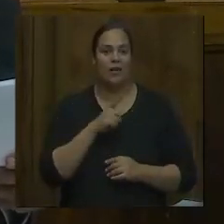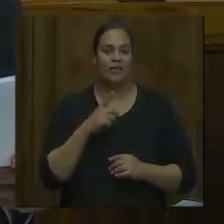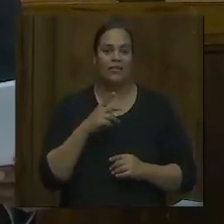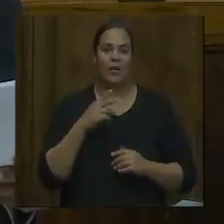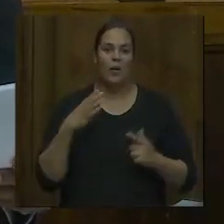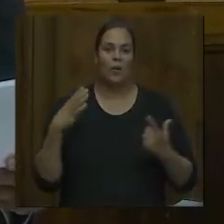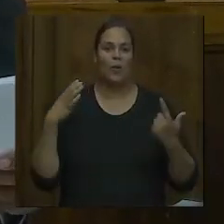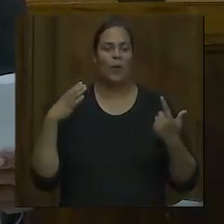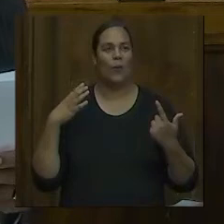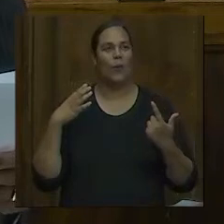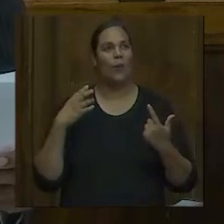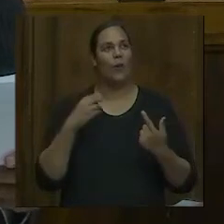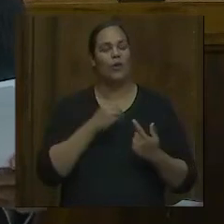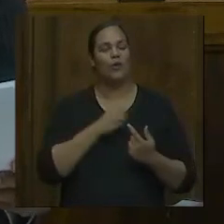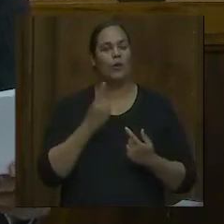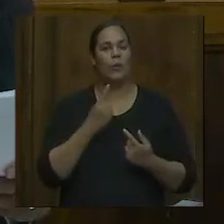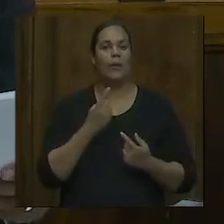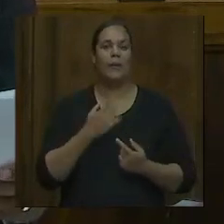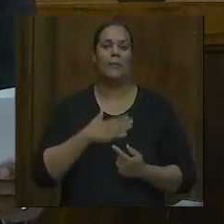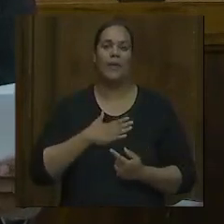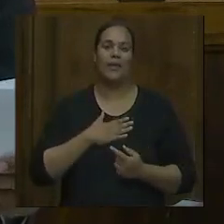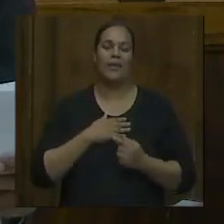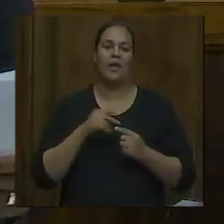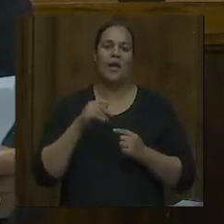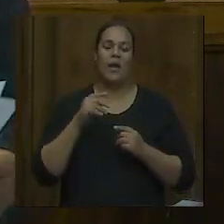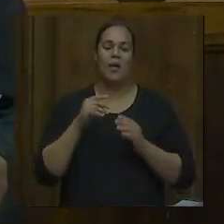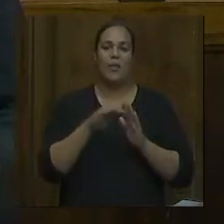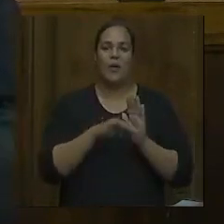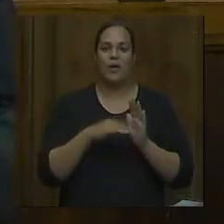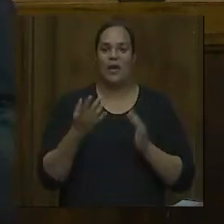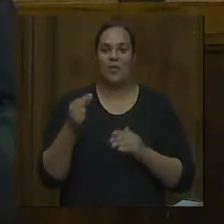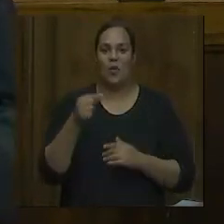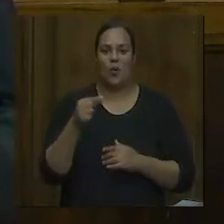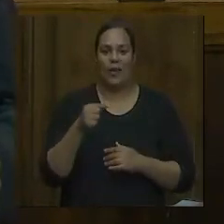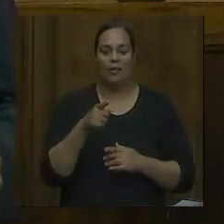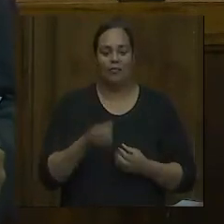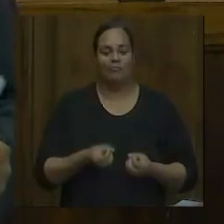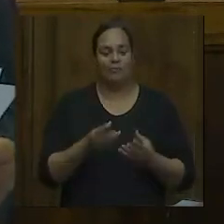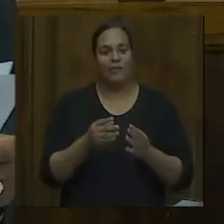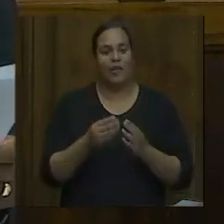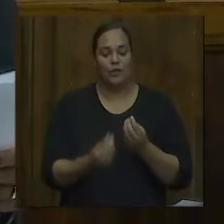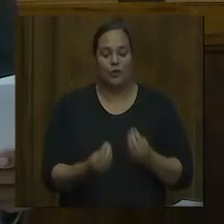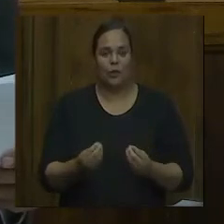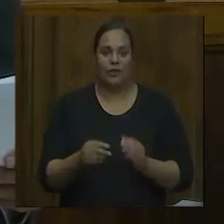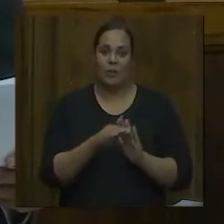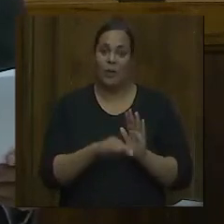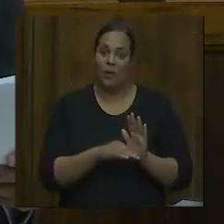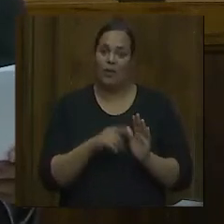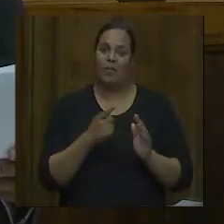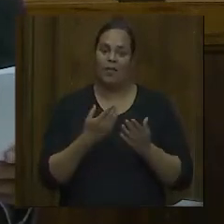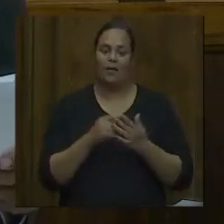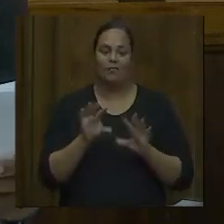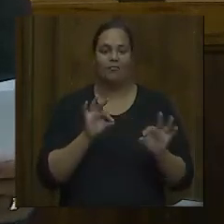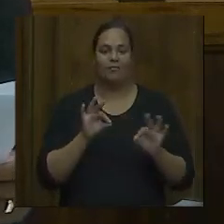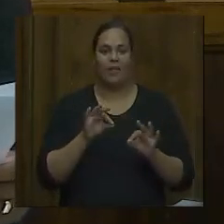Cool to Be Me project in Guguletu. This provides our children with an alternative to a